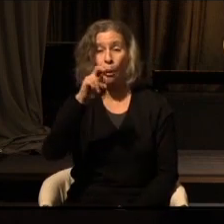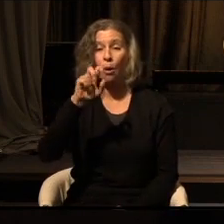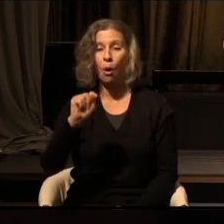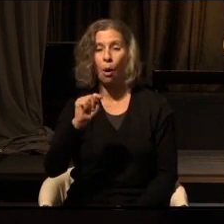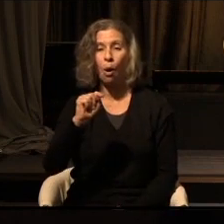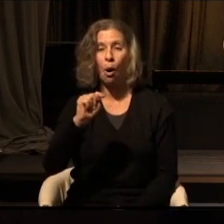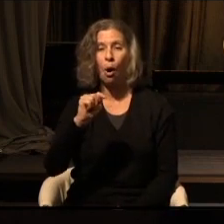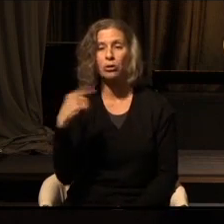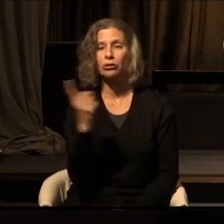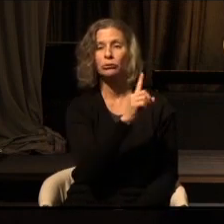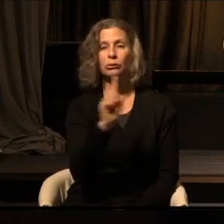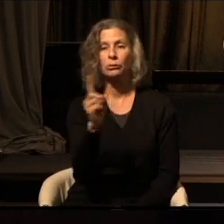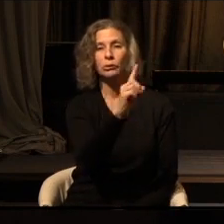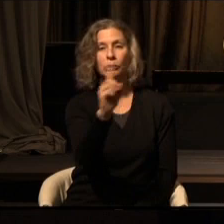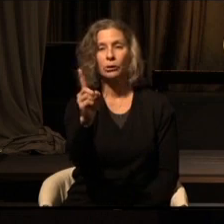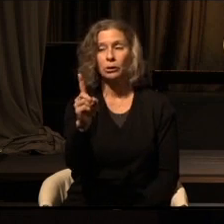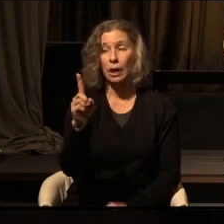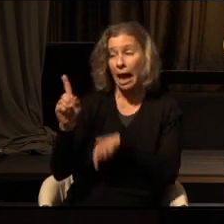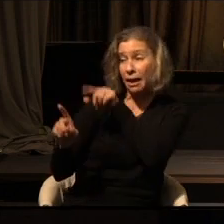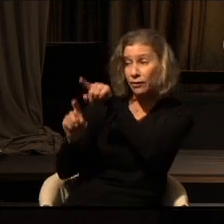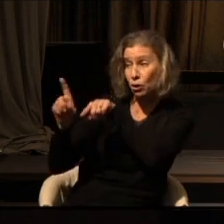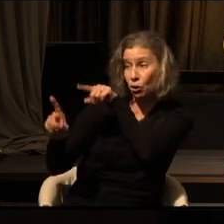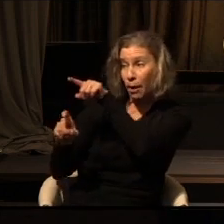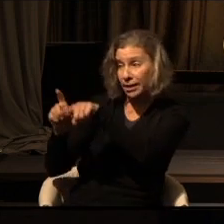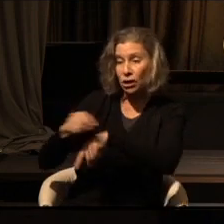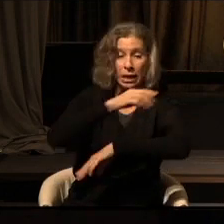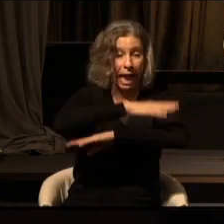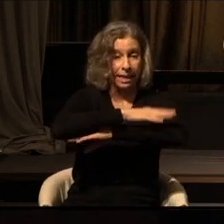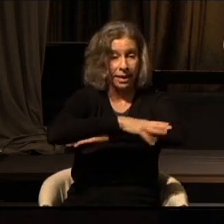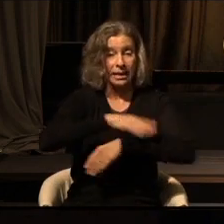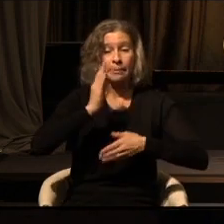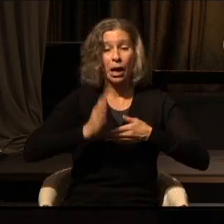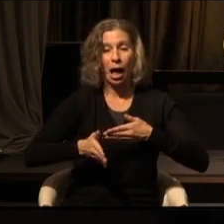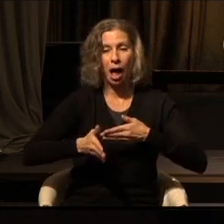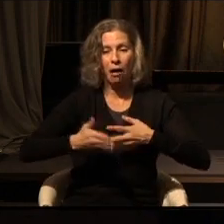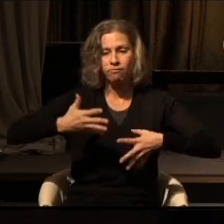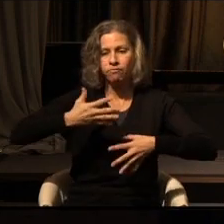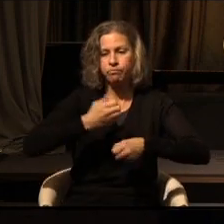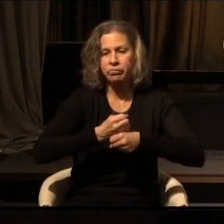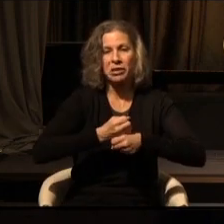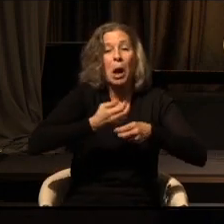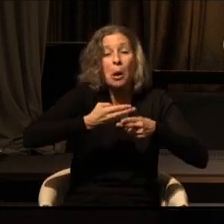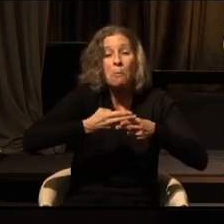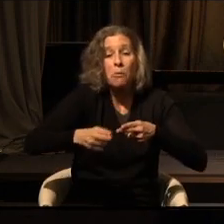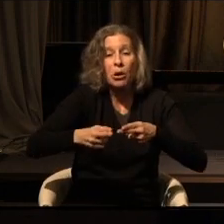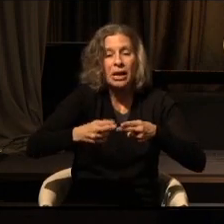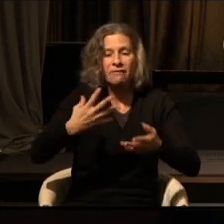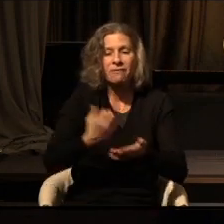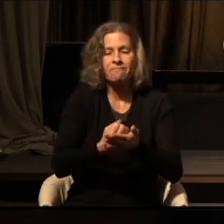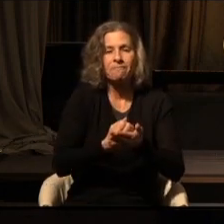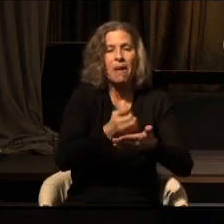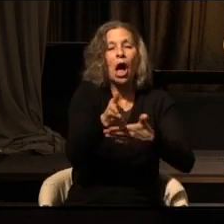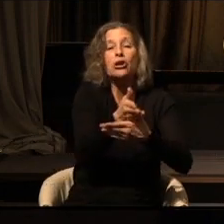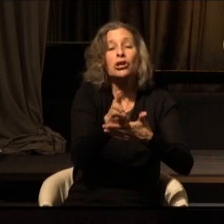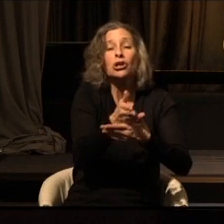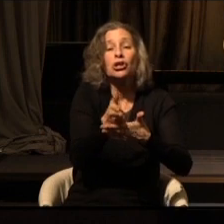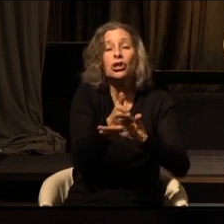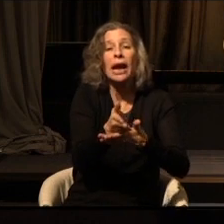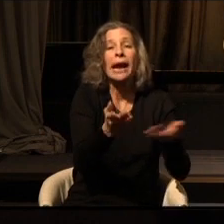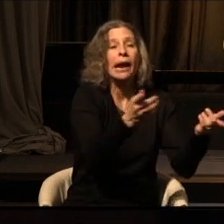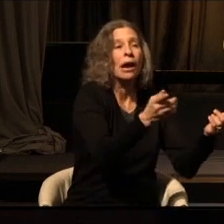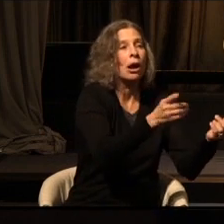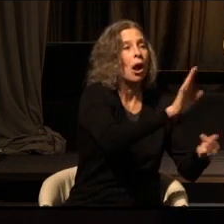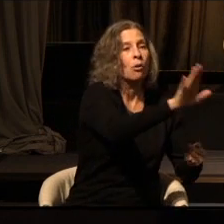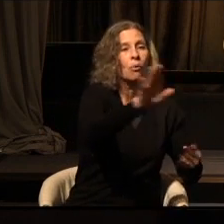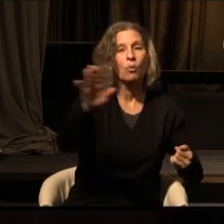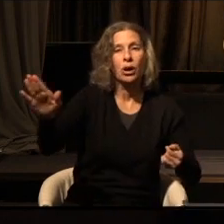circulating in case you have questions, and at the end of the table talk, we're gonna super briefly have an opportunity to share back out from what